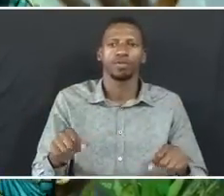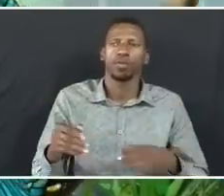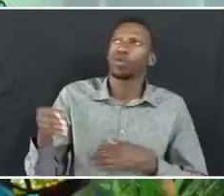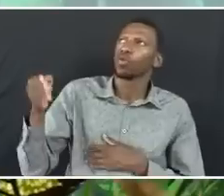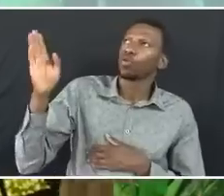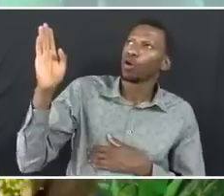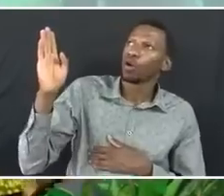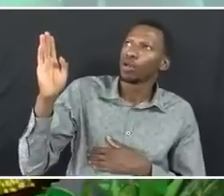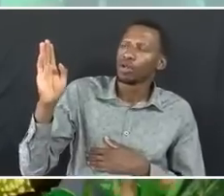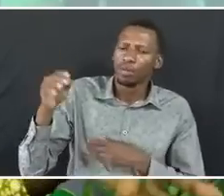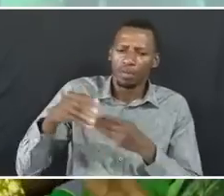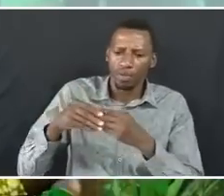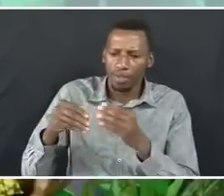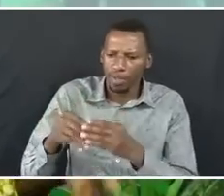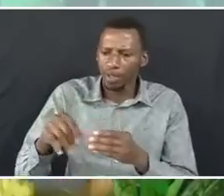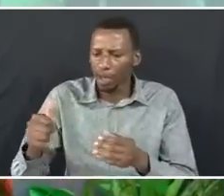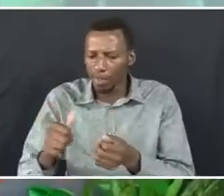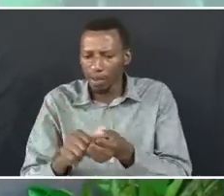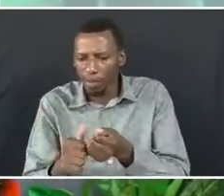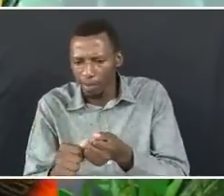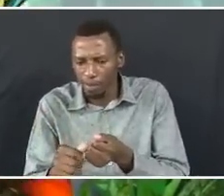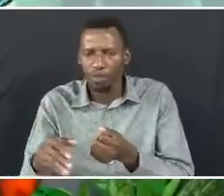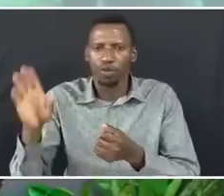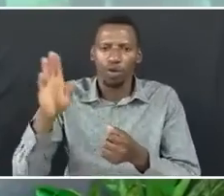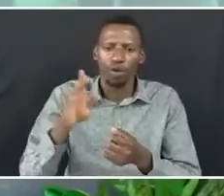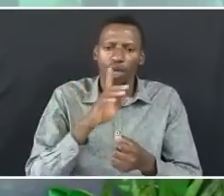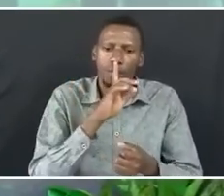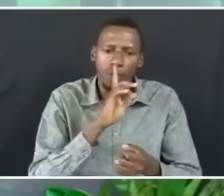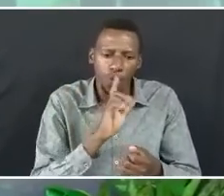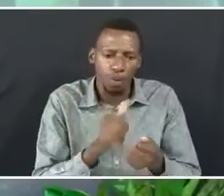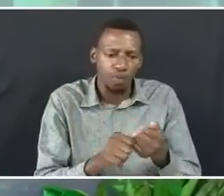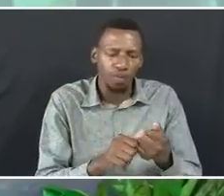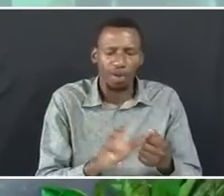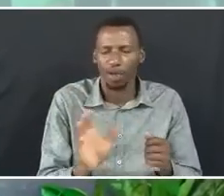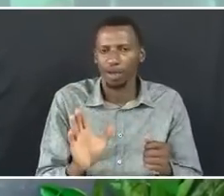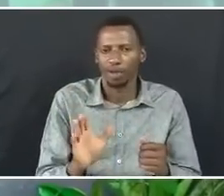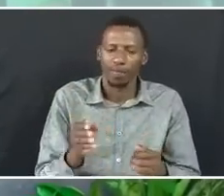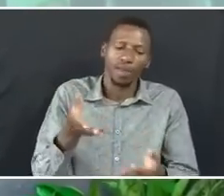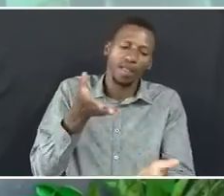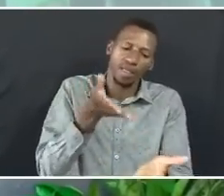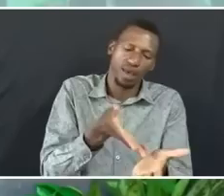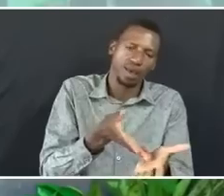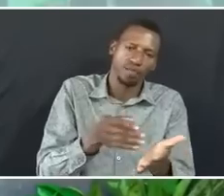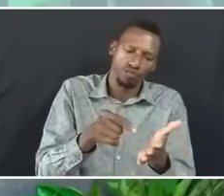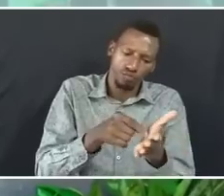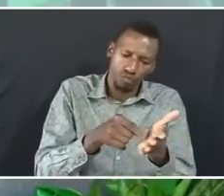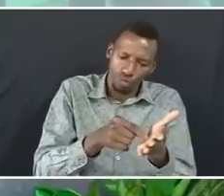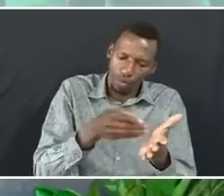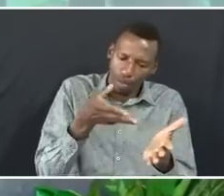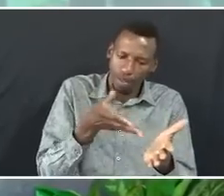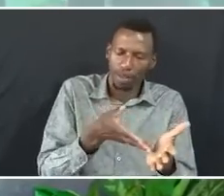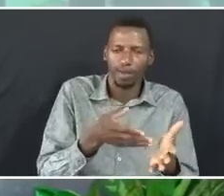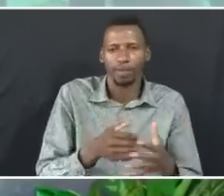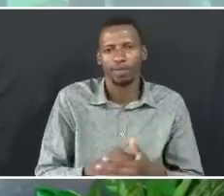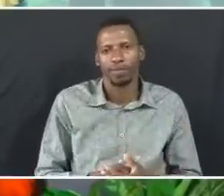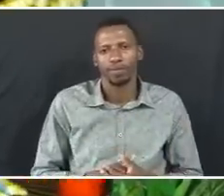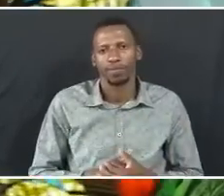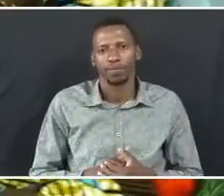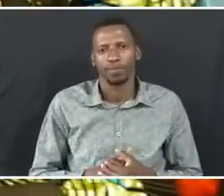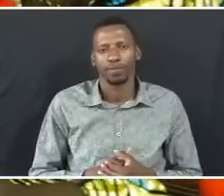another maize, another beans, another what? He put the ability in there for